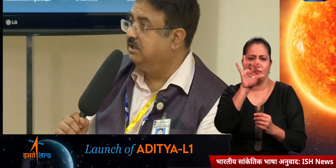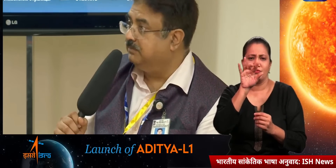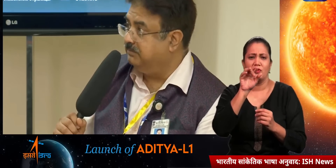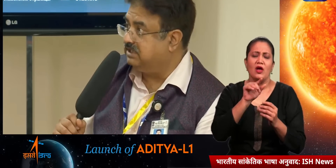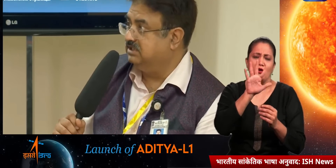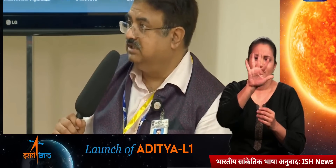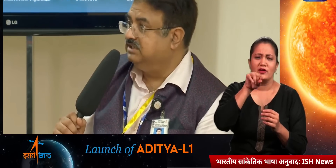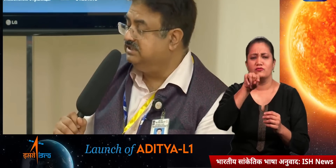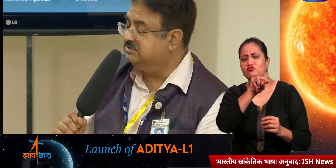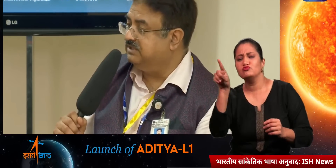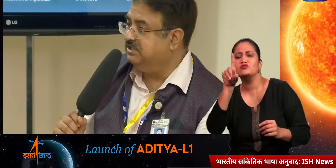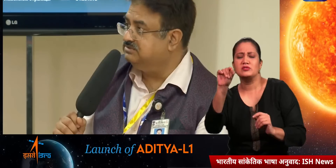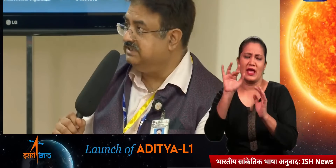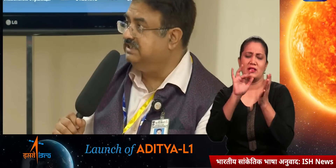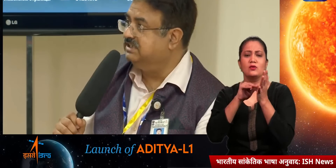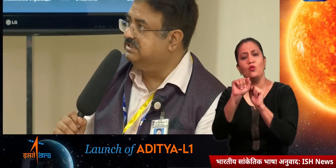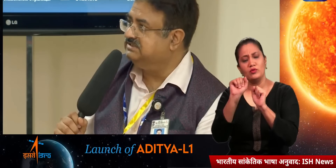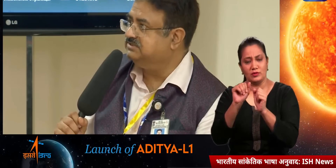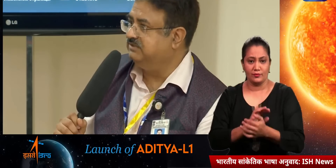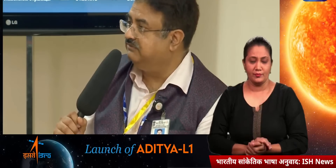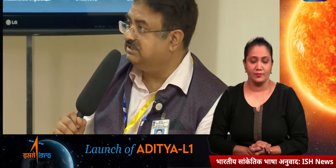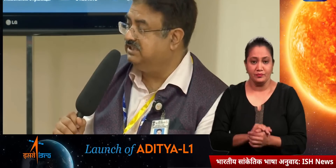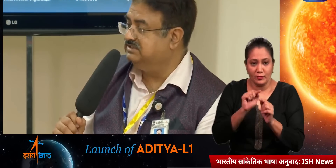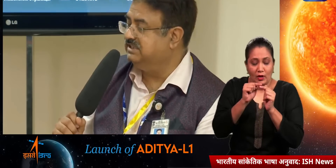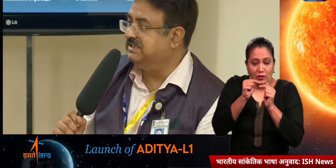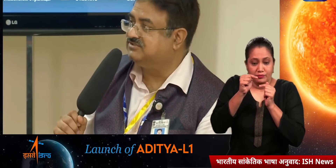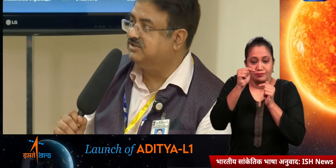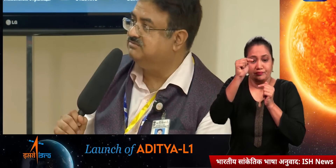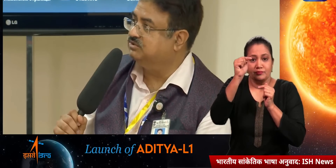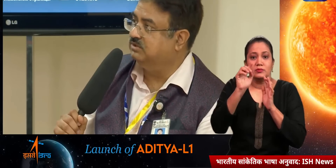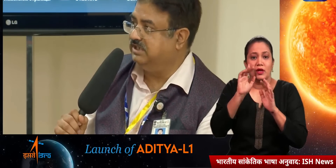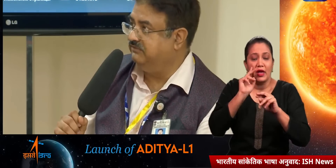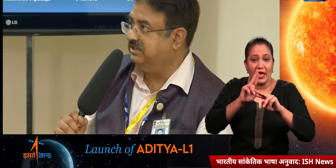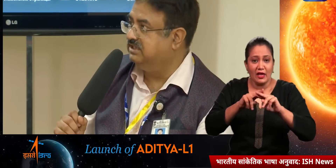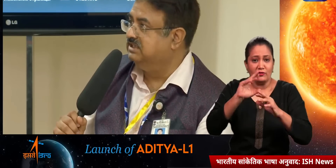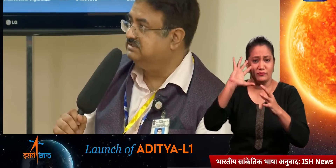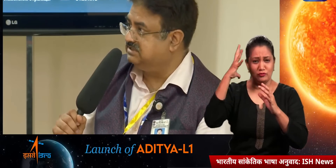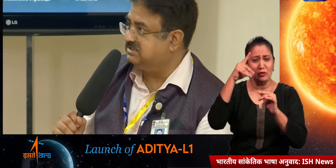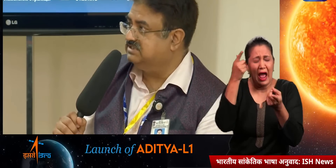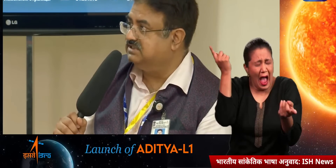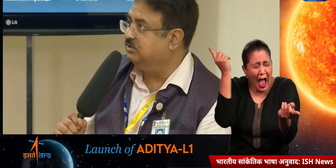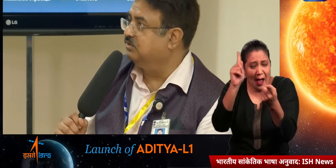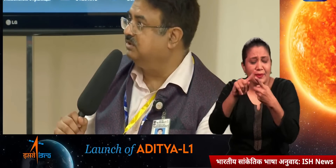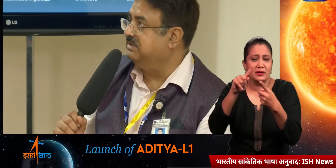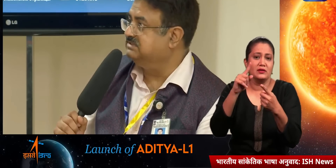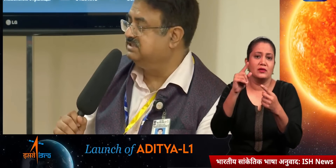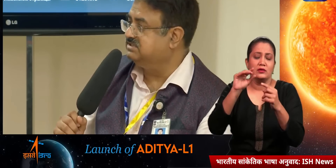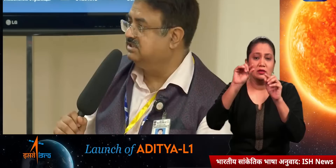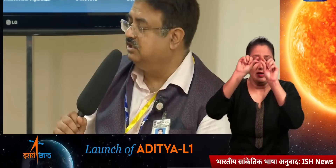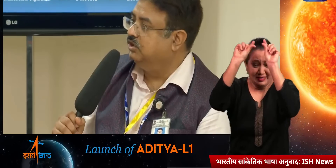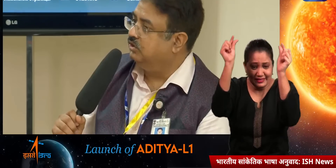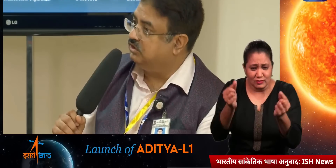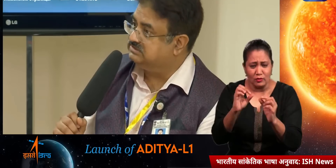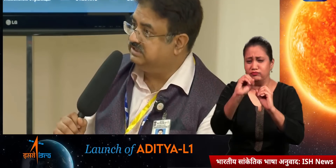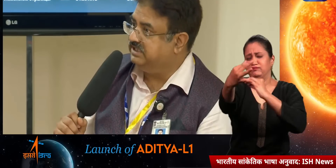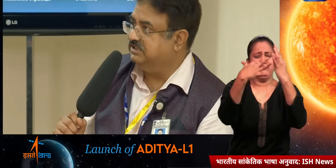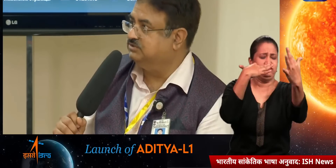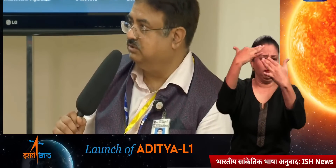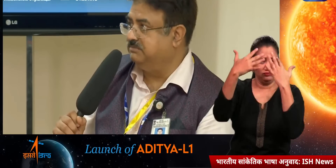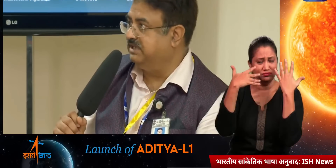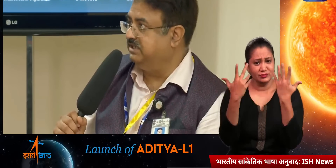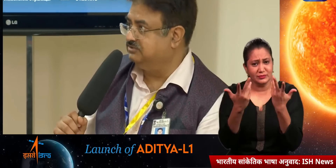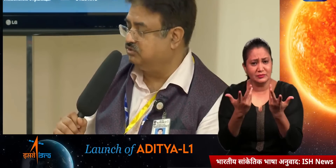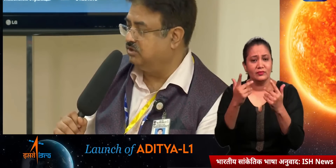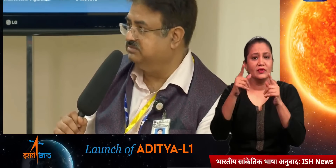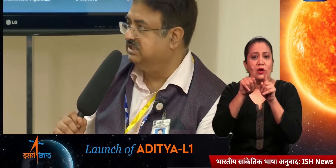nanotesla. But these values increases whenever there is an extreme solar event such as the coronal mass ejection or say